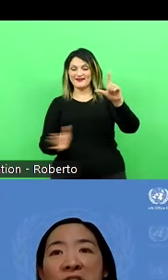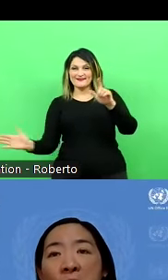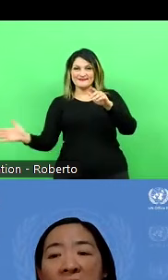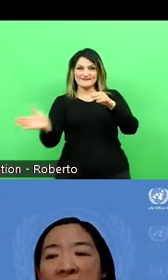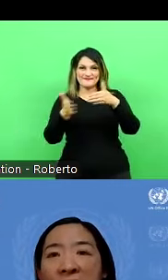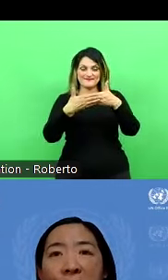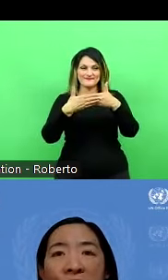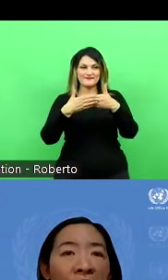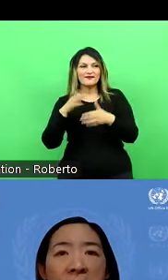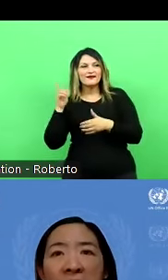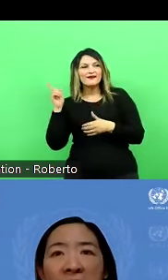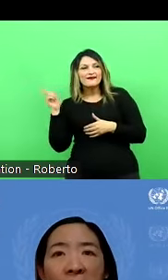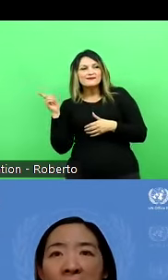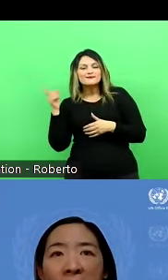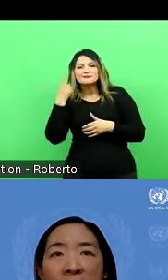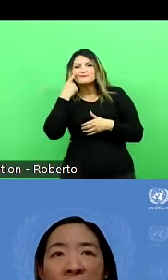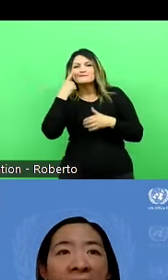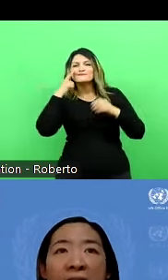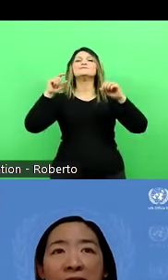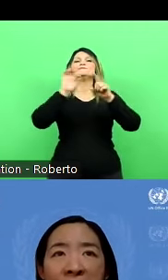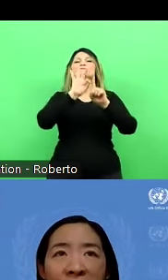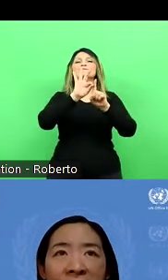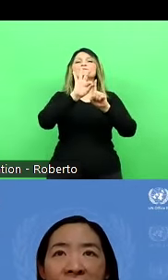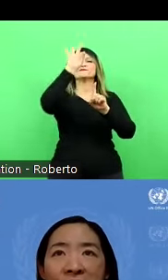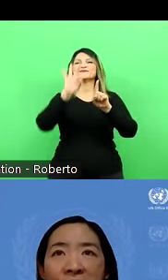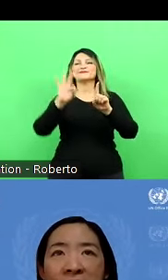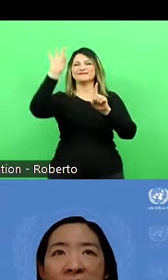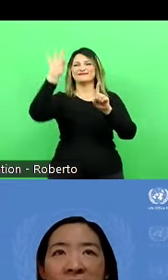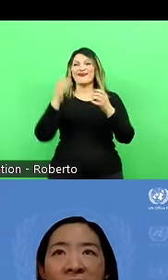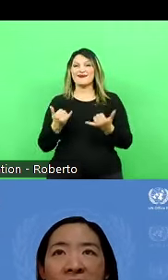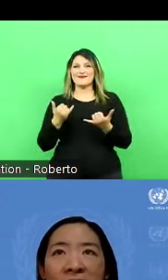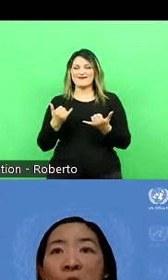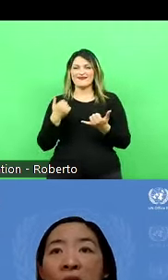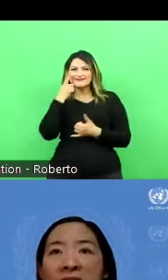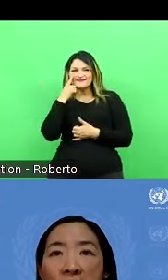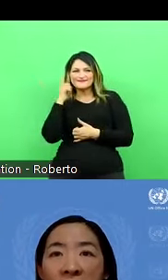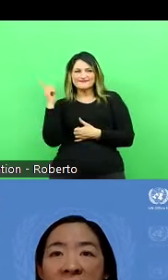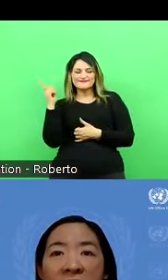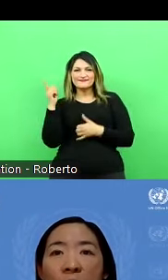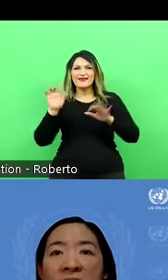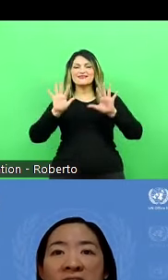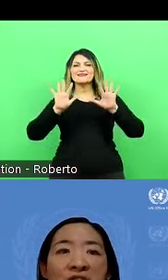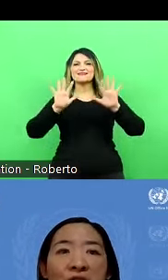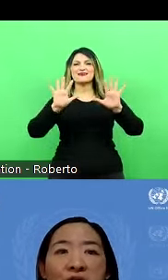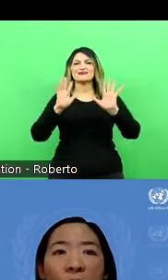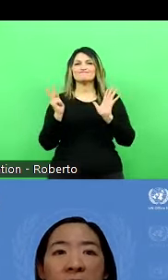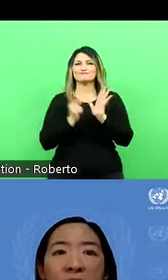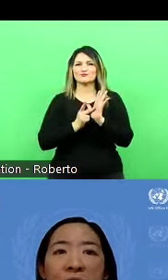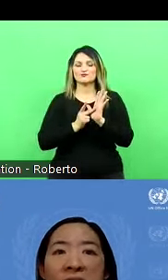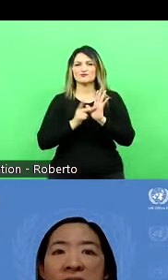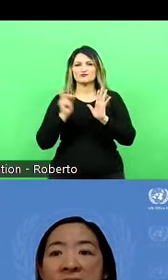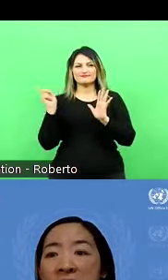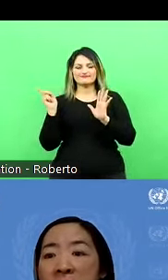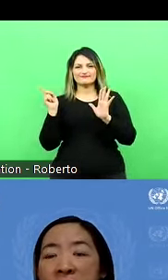of the score is still far below half of the scorecard scores, with essential 4,